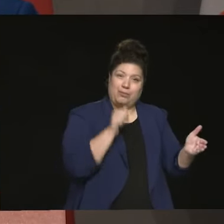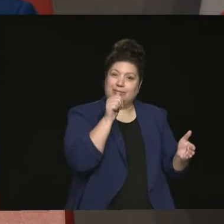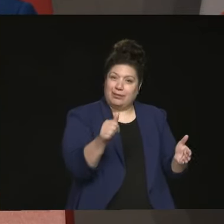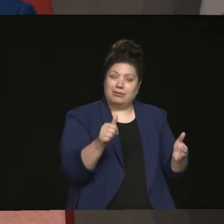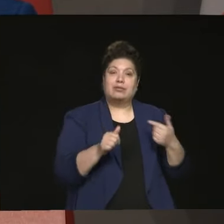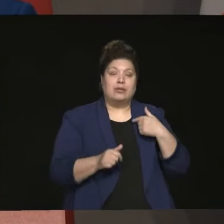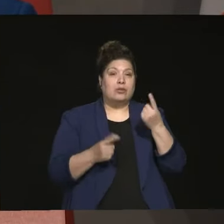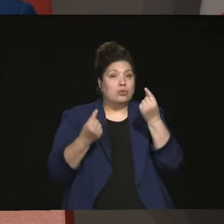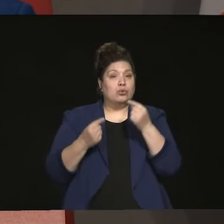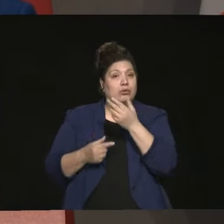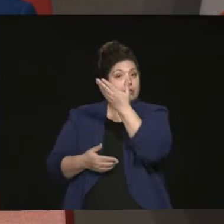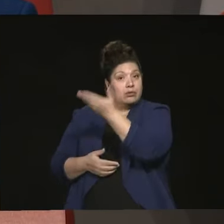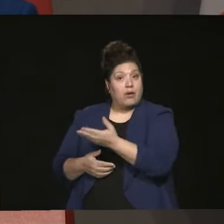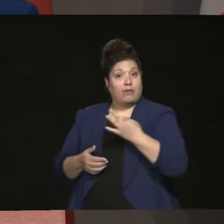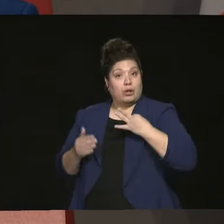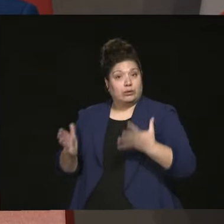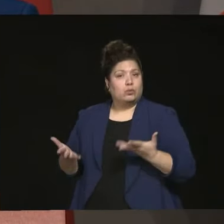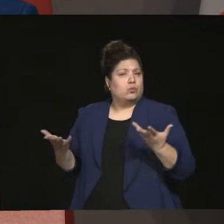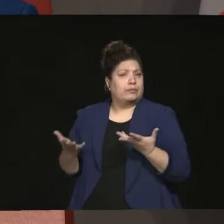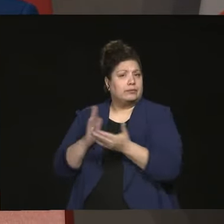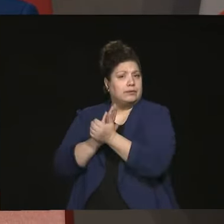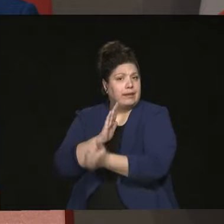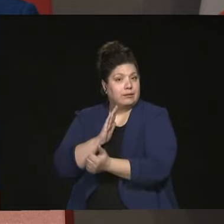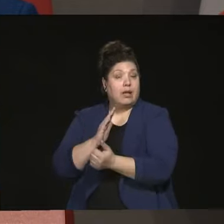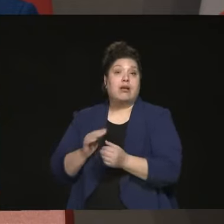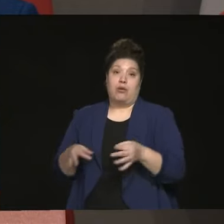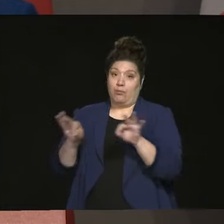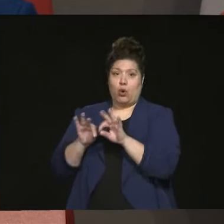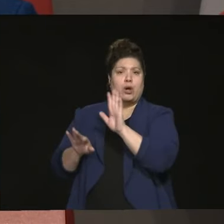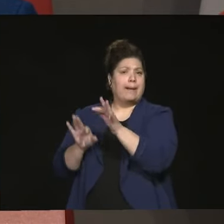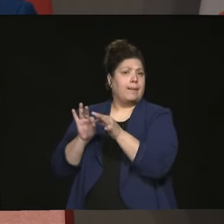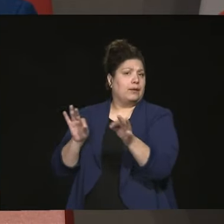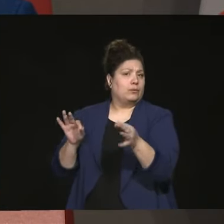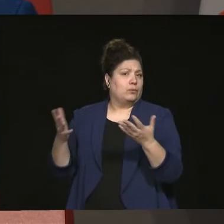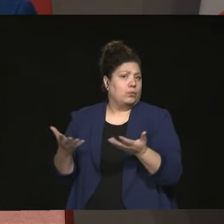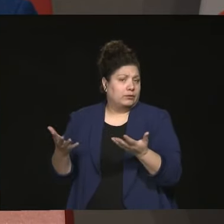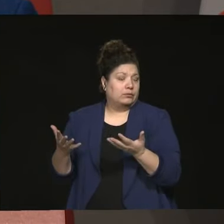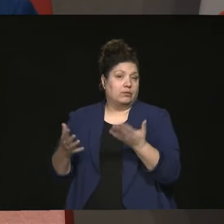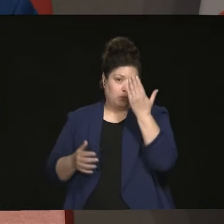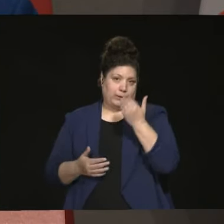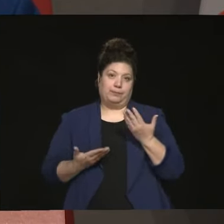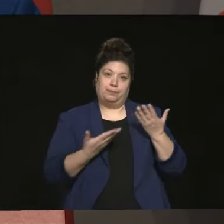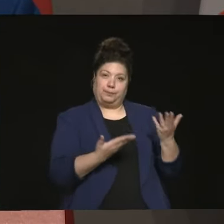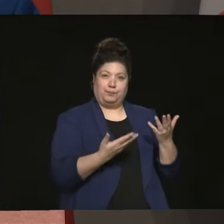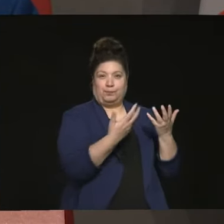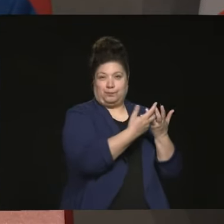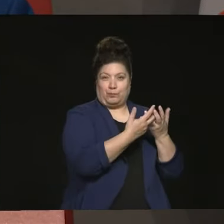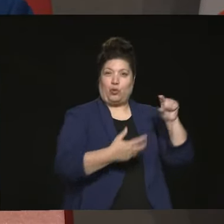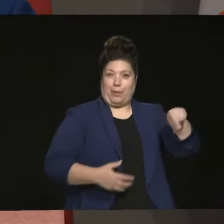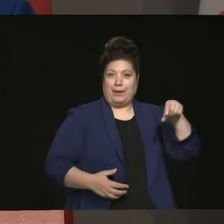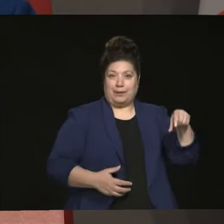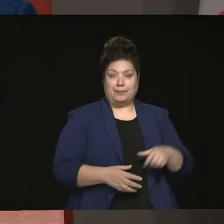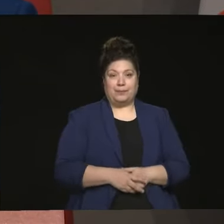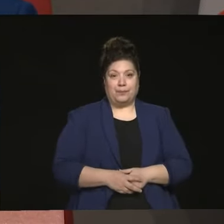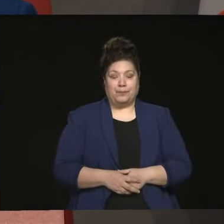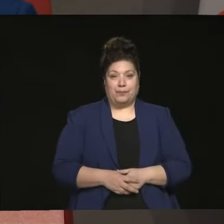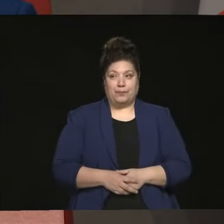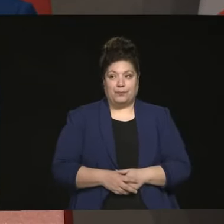as well dans as le their cas du language Québec. Donc, skills les in the échanges case vont of bien. Quebec. On a évidemment this is going well.